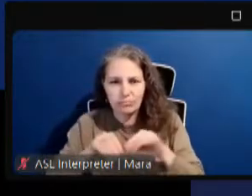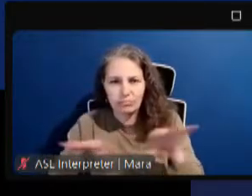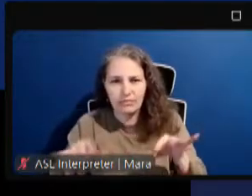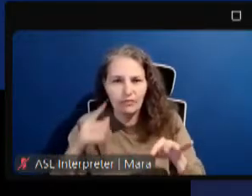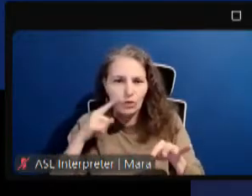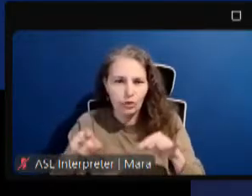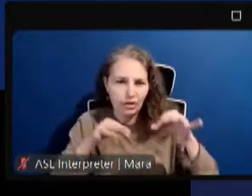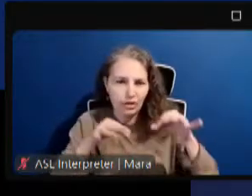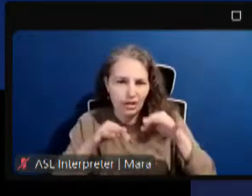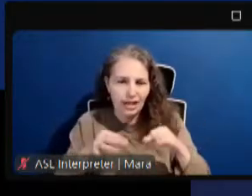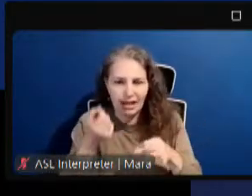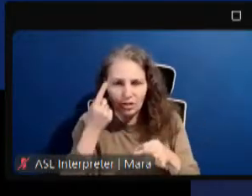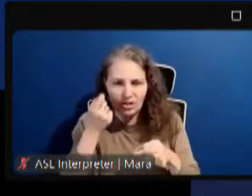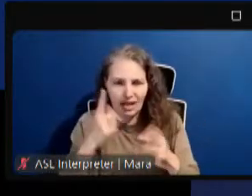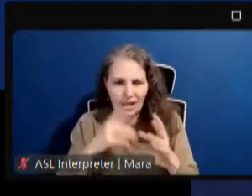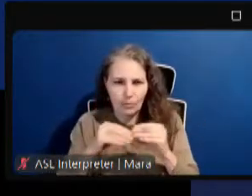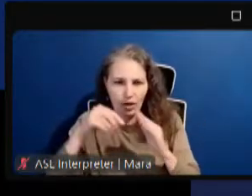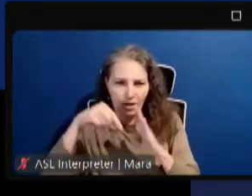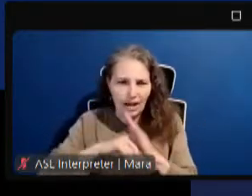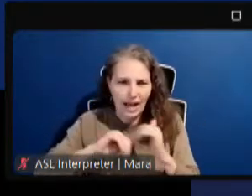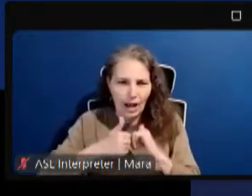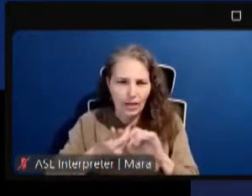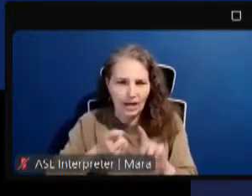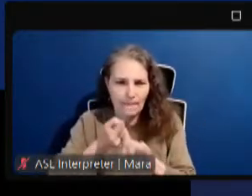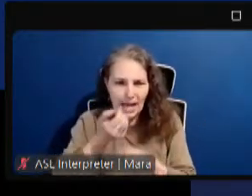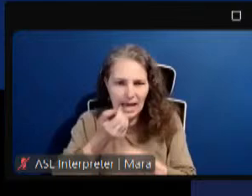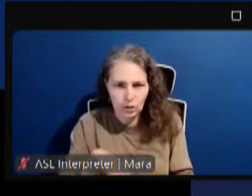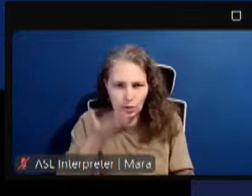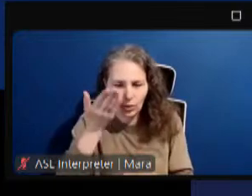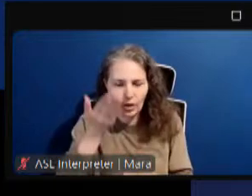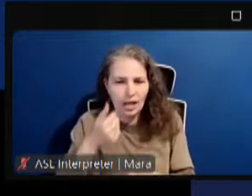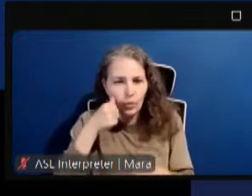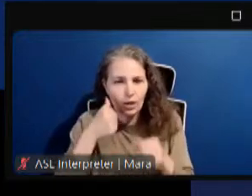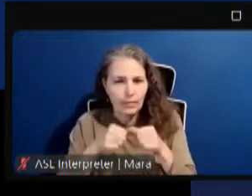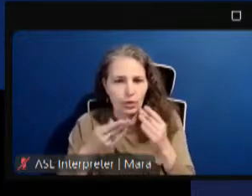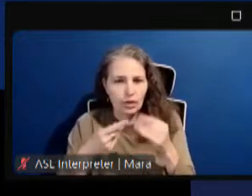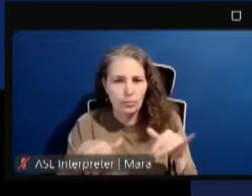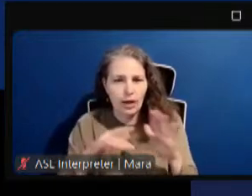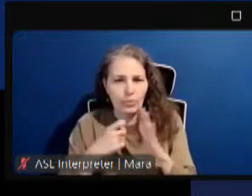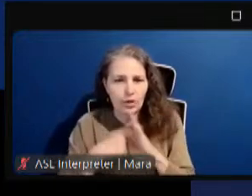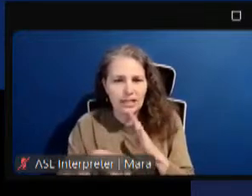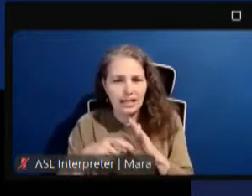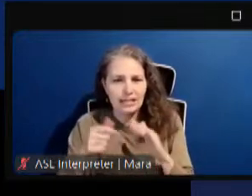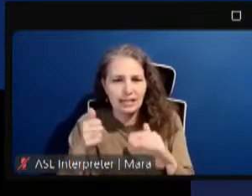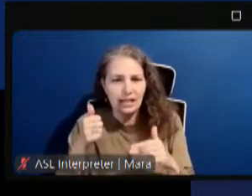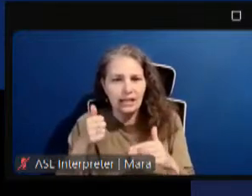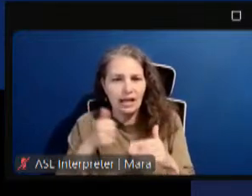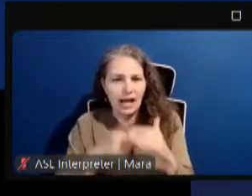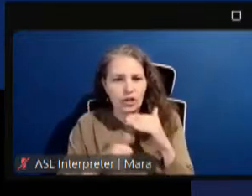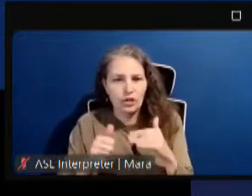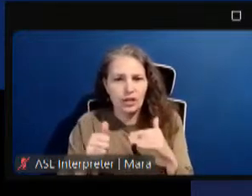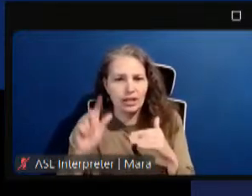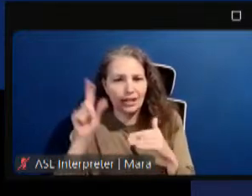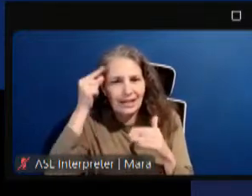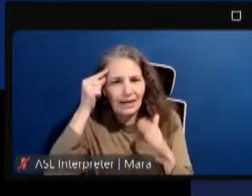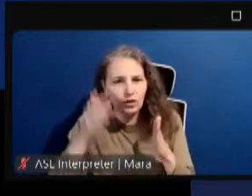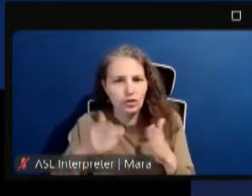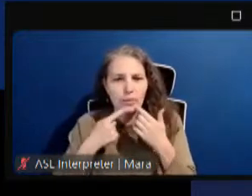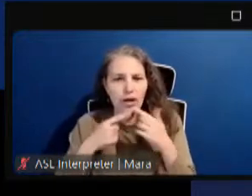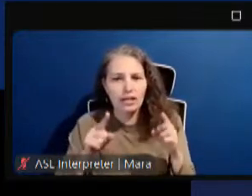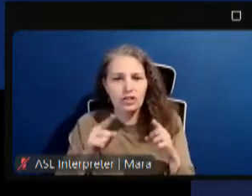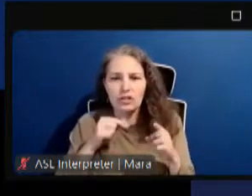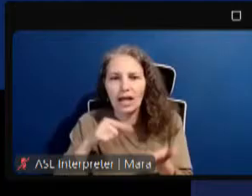you. I did want to remind you that property taxes under this governor's proclamation are not due if you choose not to pay